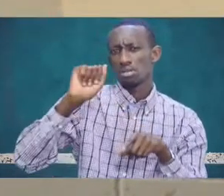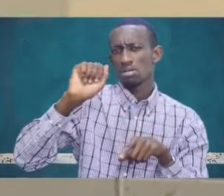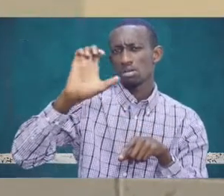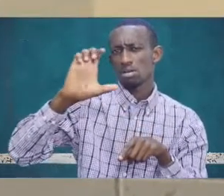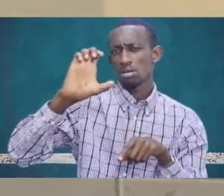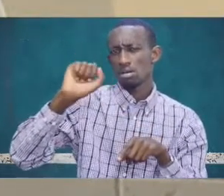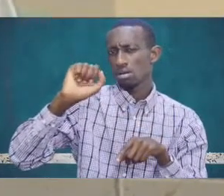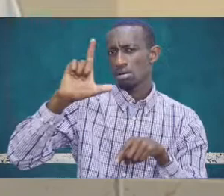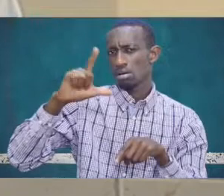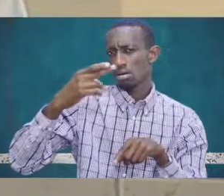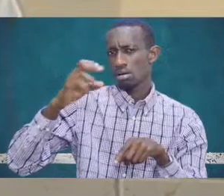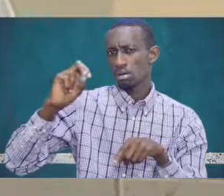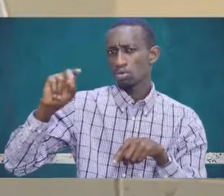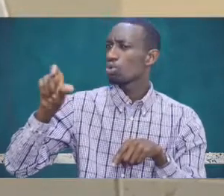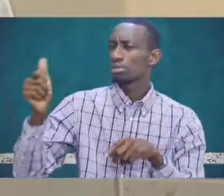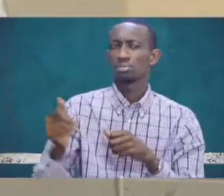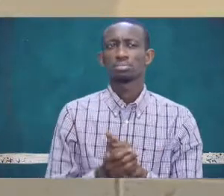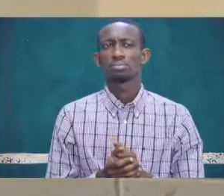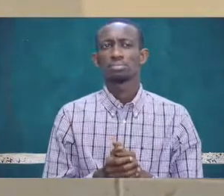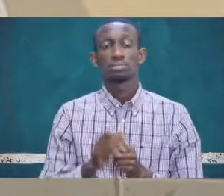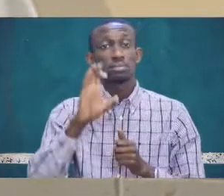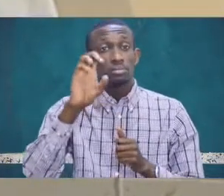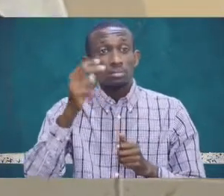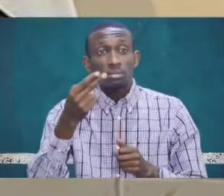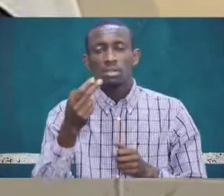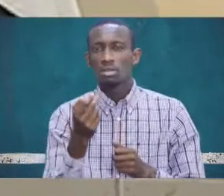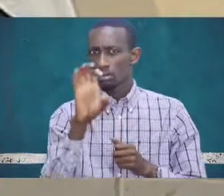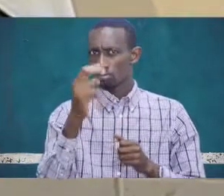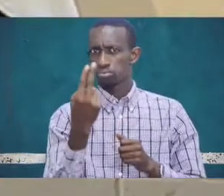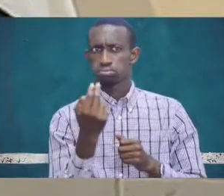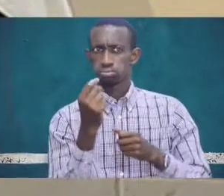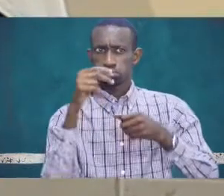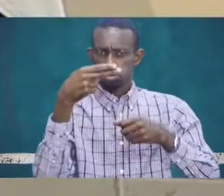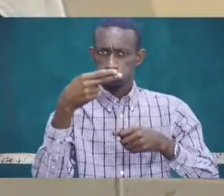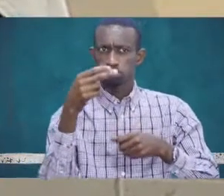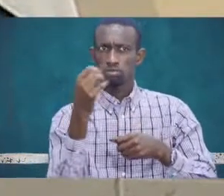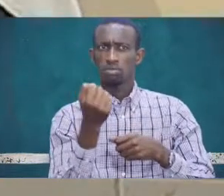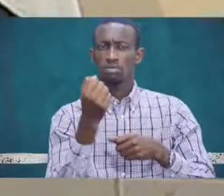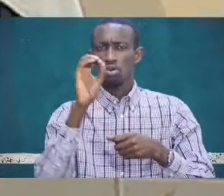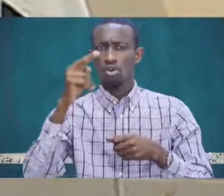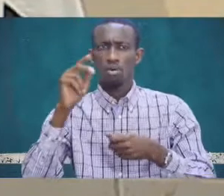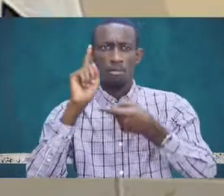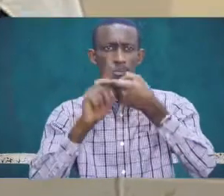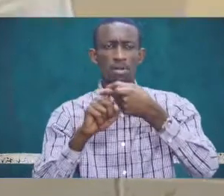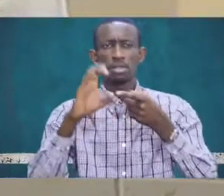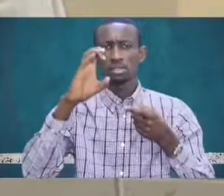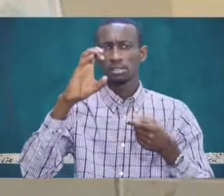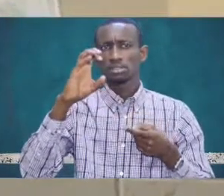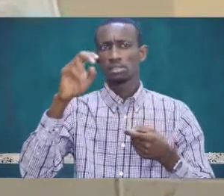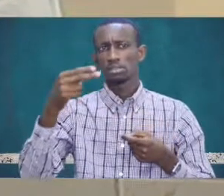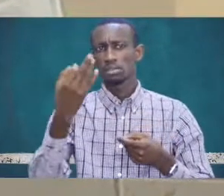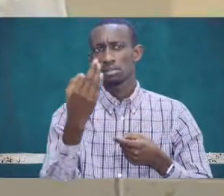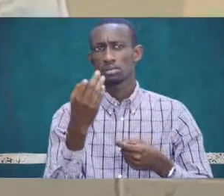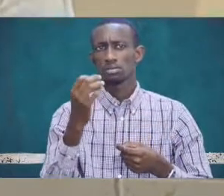This is a carboxylic acid. This reaction takes place in presence of concentrated sulfuric acid